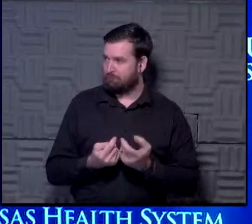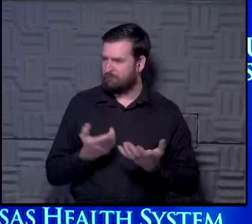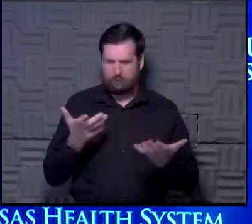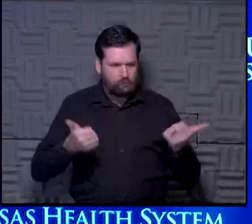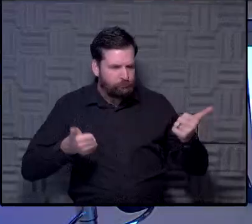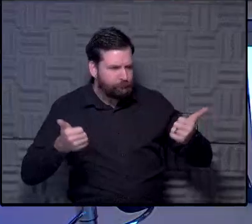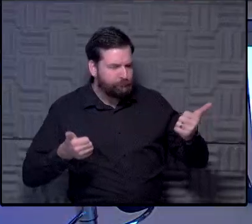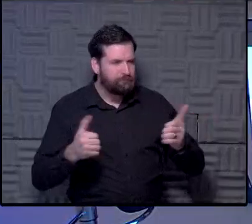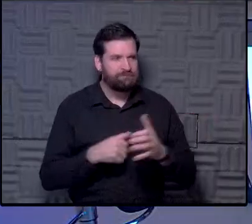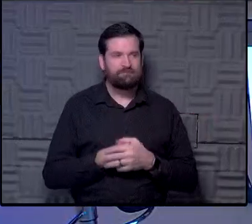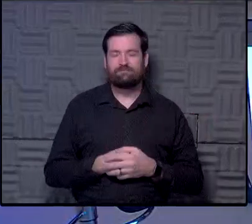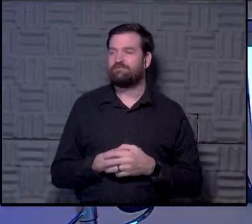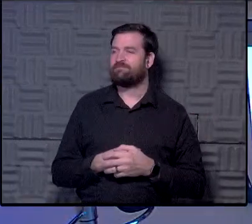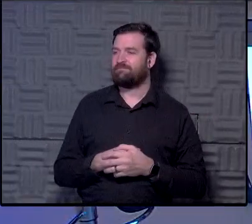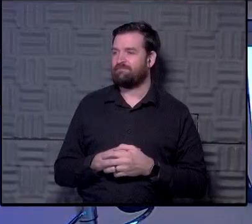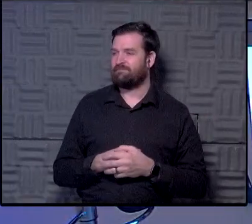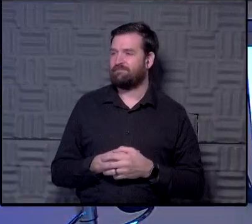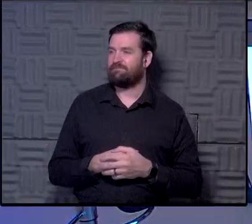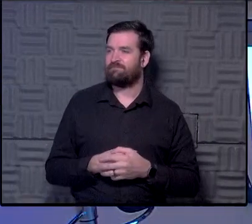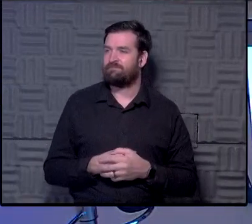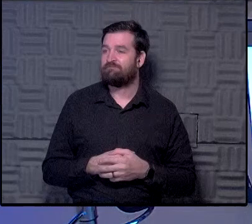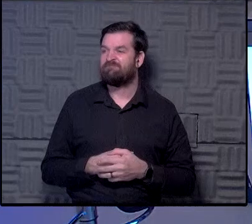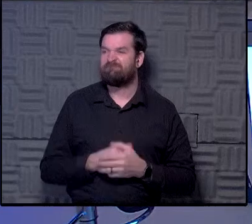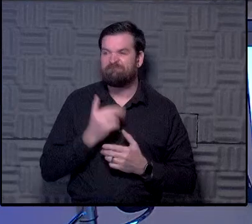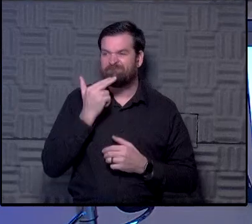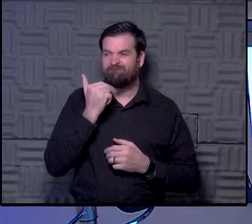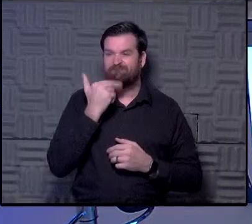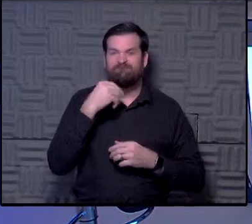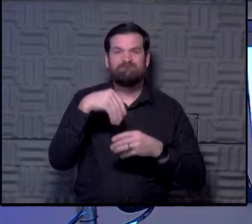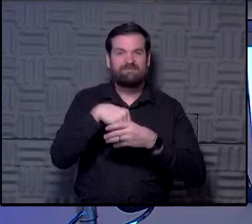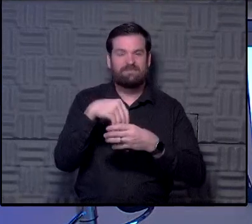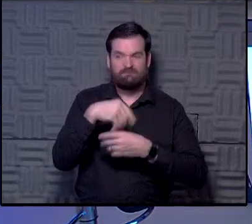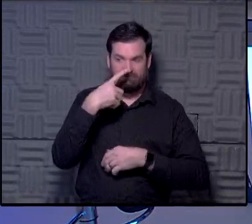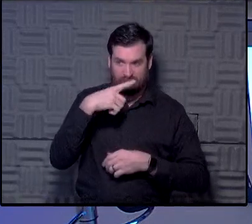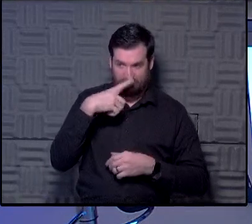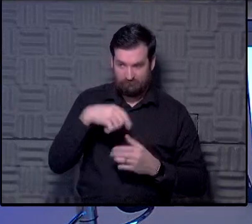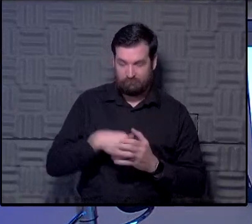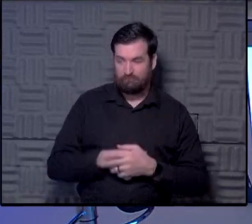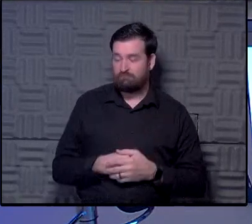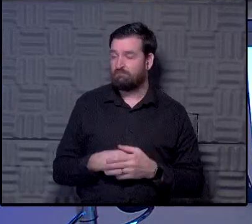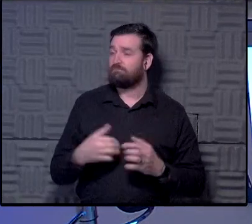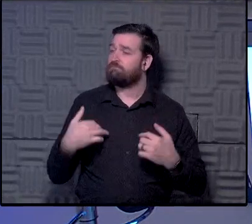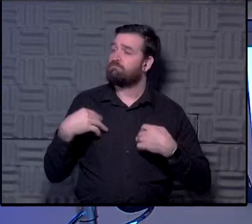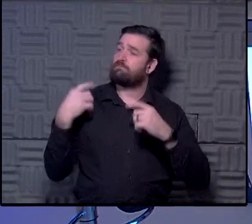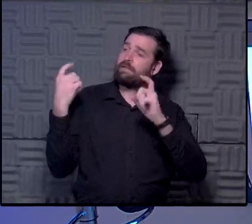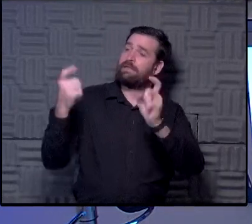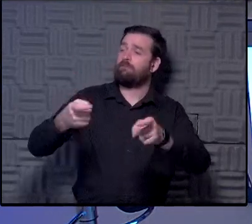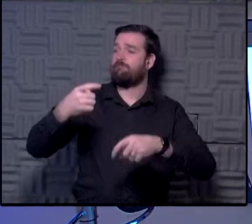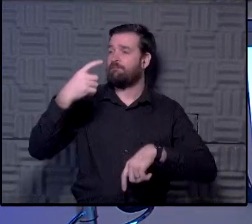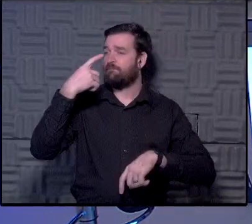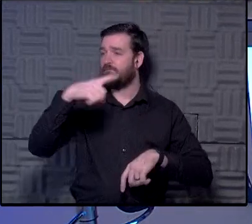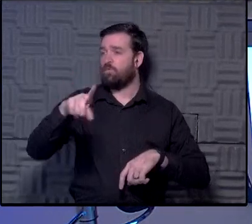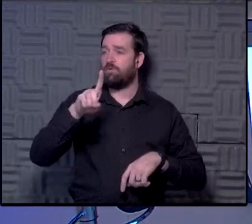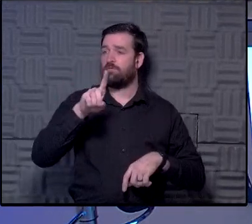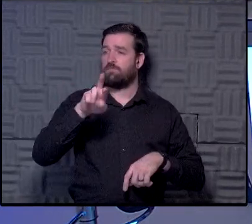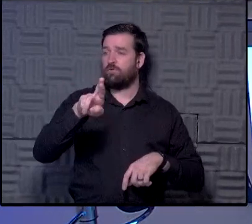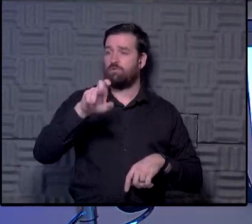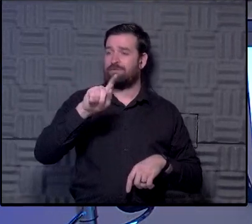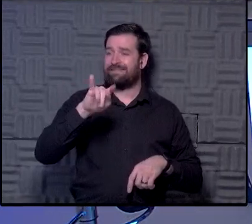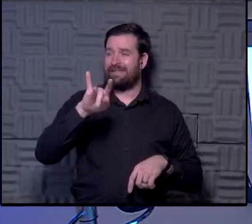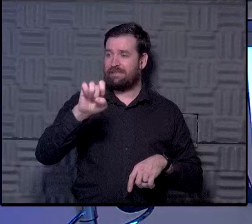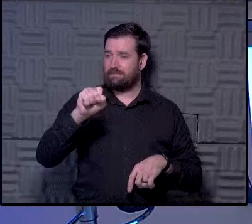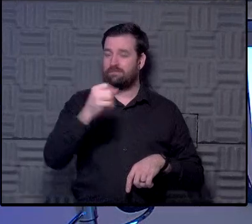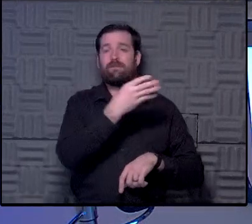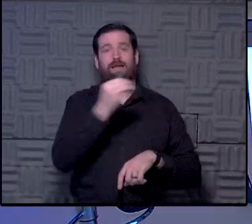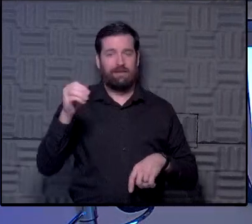side it was. And it's tiny, and inside, if you'll reach in it, there is a gift for Dr. Stites and